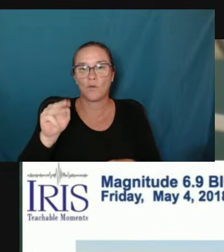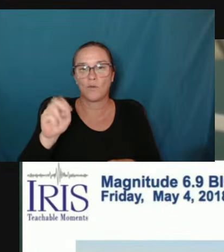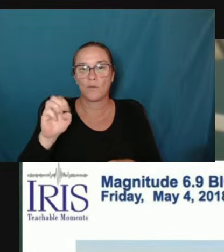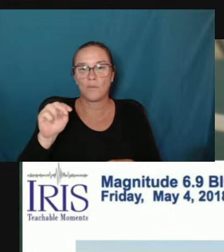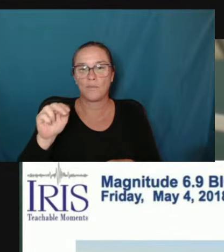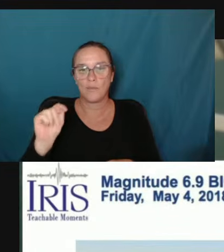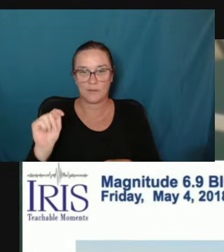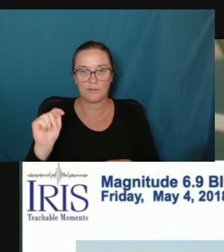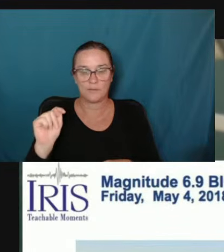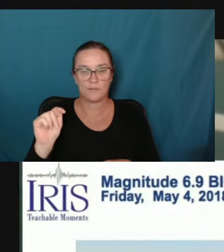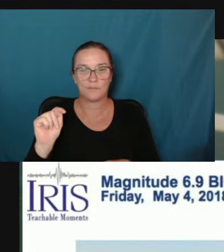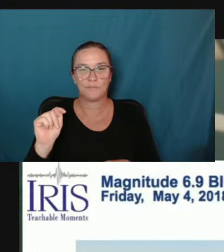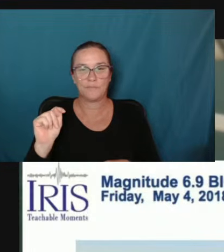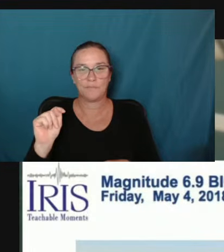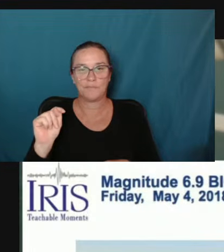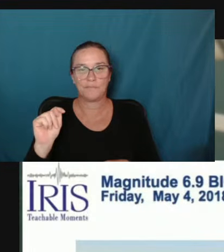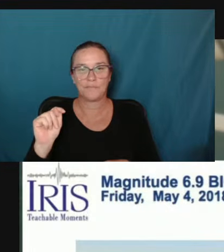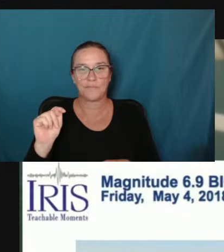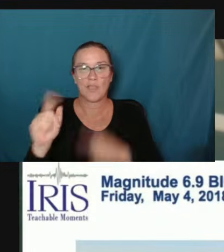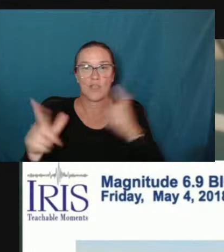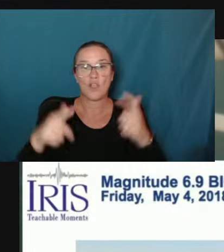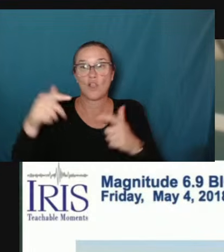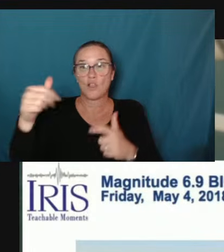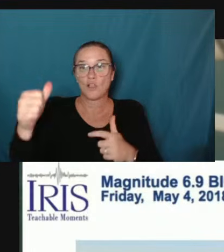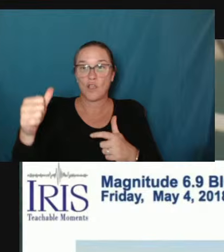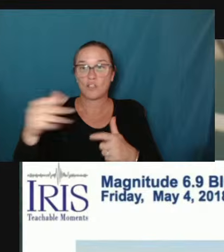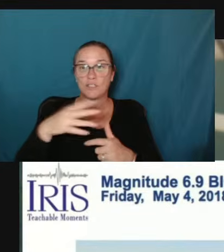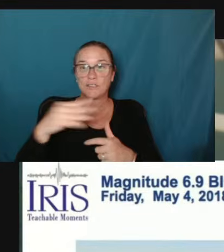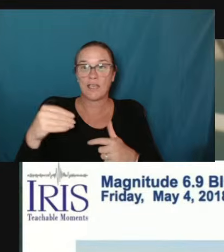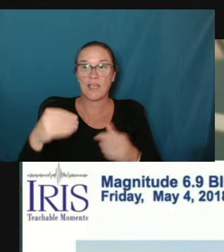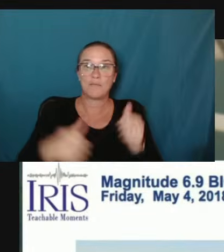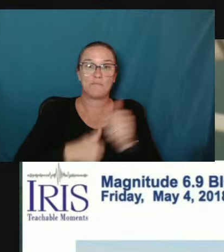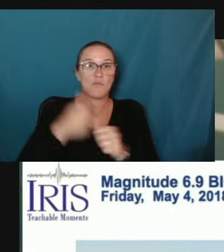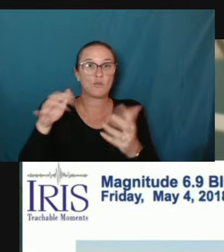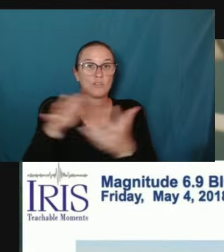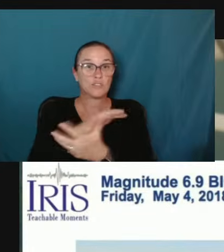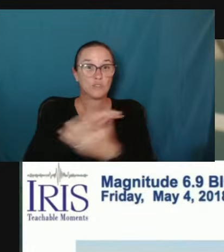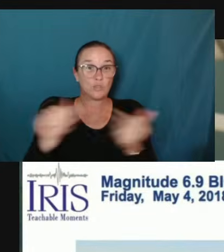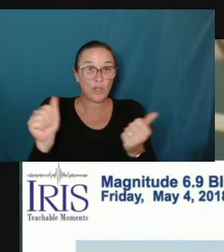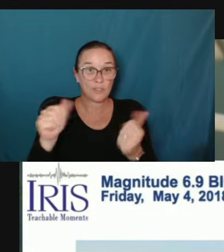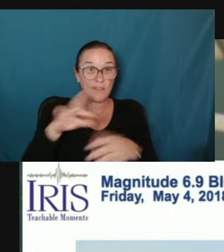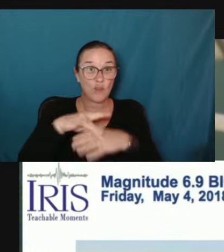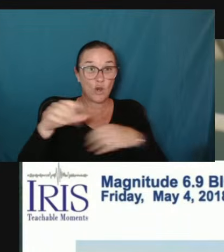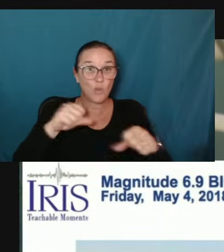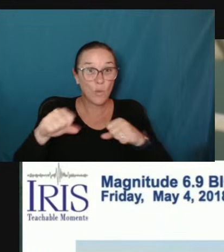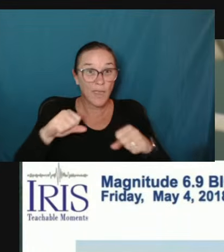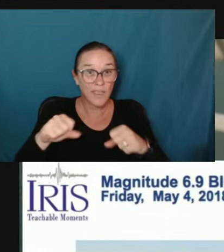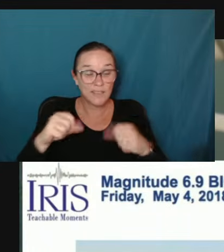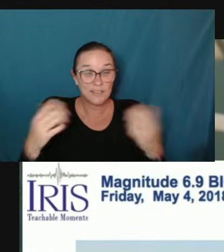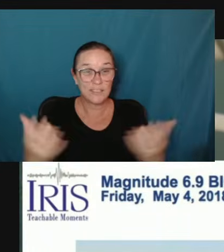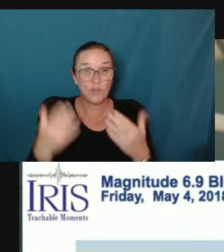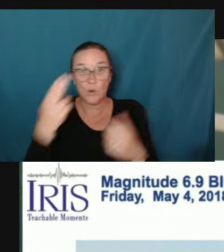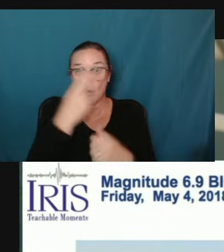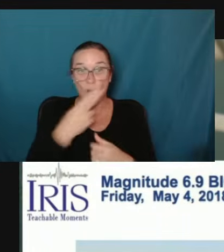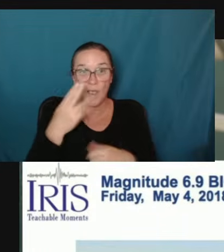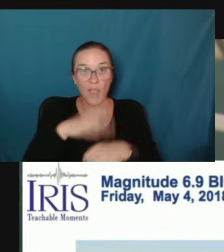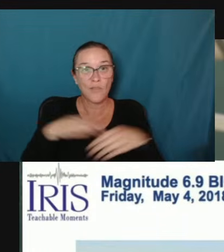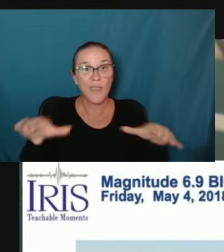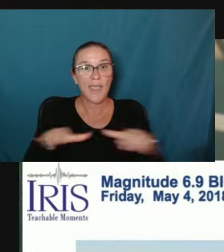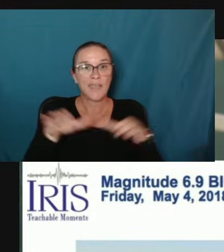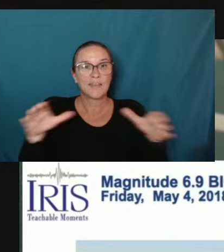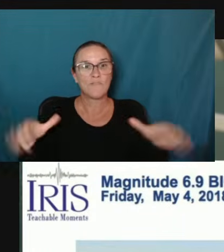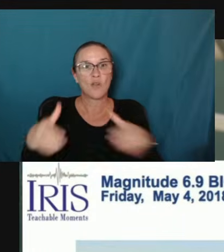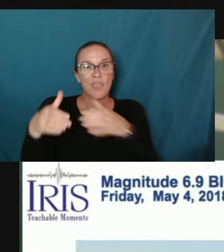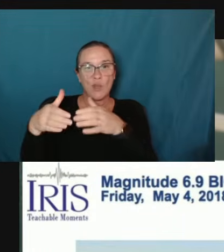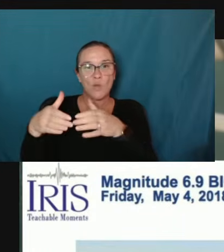The largest and most destructive earthquakes in Hawaii, at least on the active volcanoes, are usually